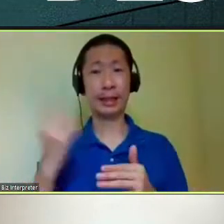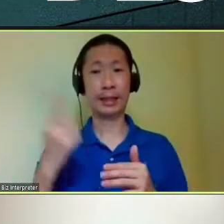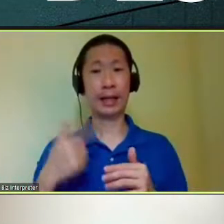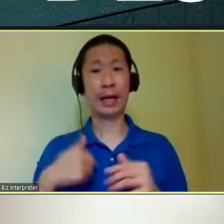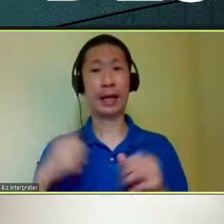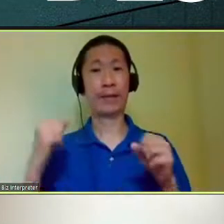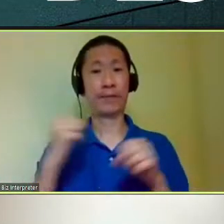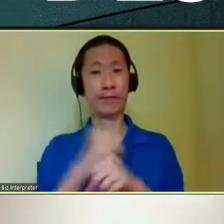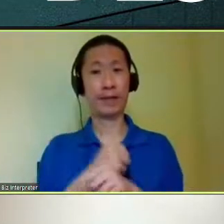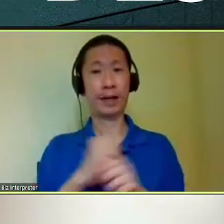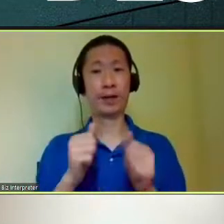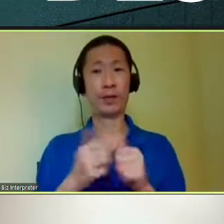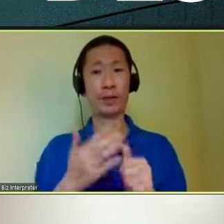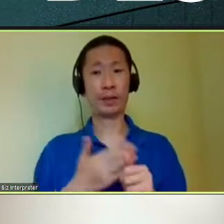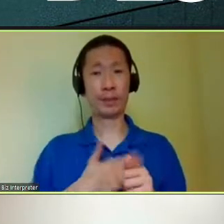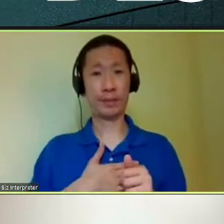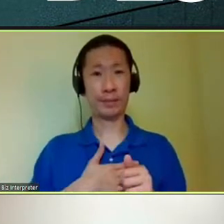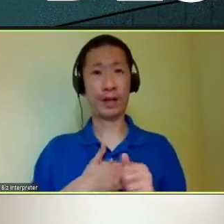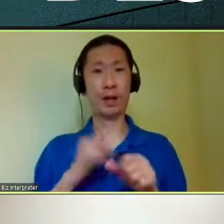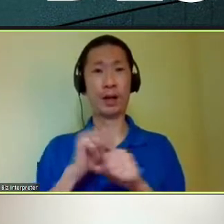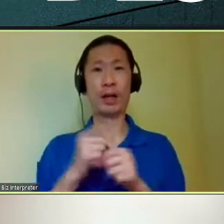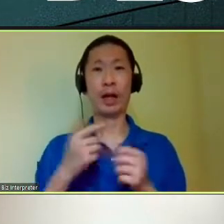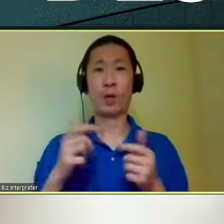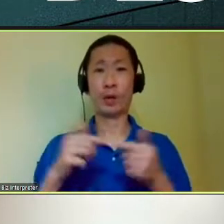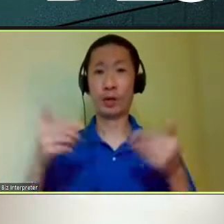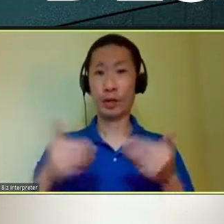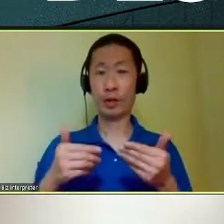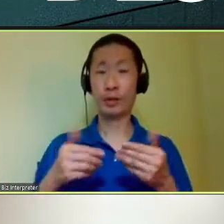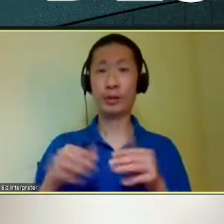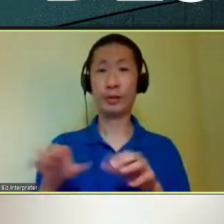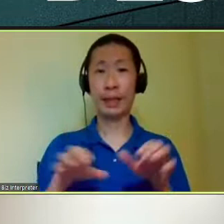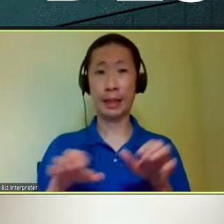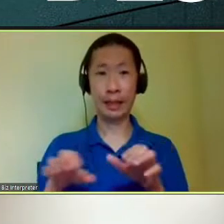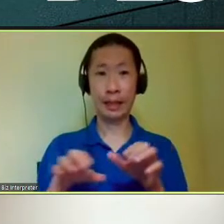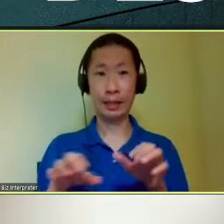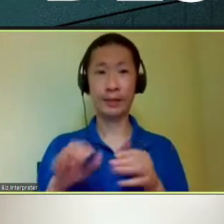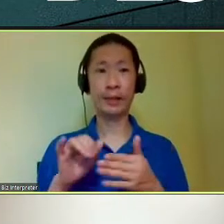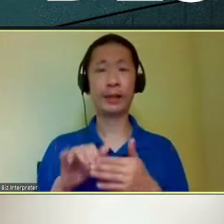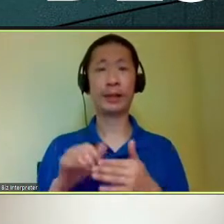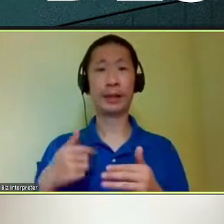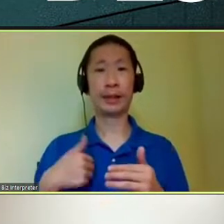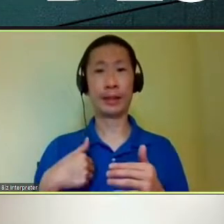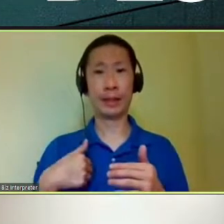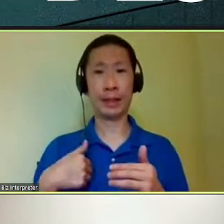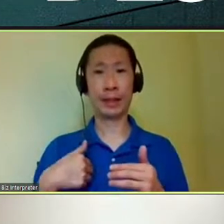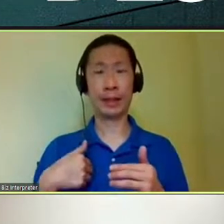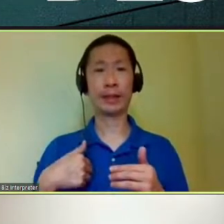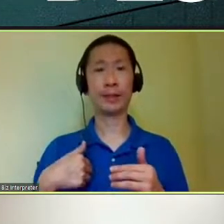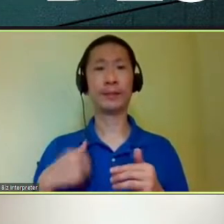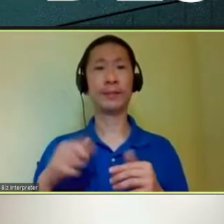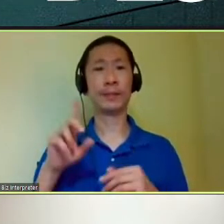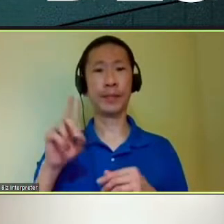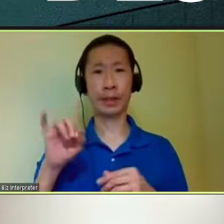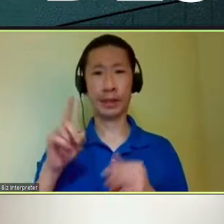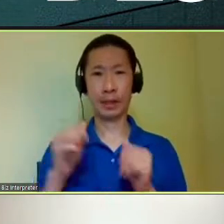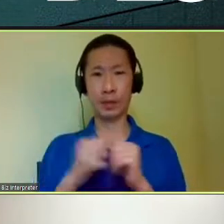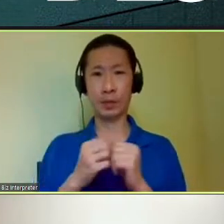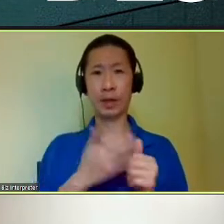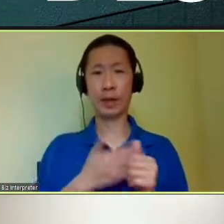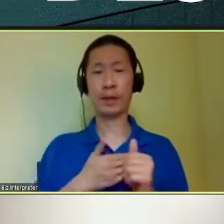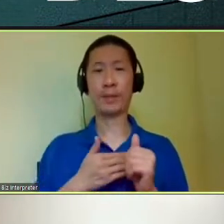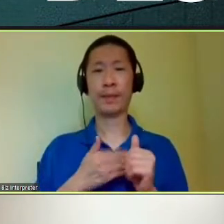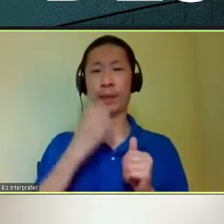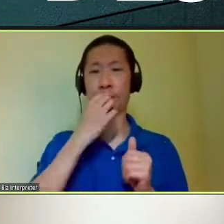my own work. And so I wanted to introduce an exercise that I did with my dear collaborator,